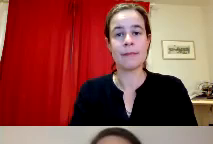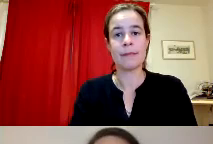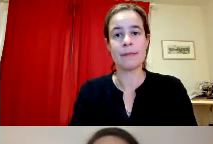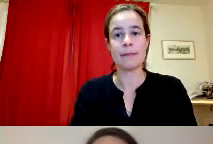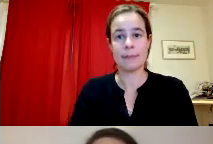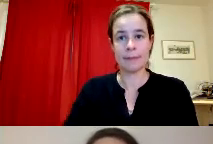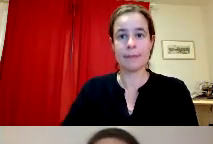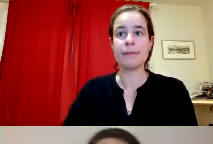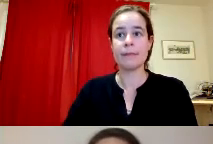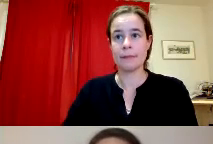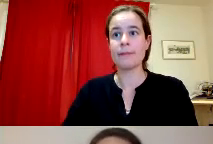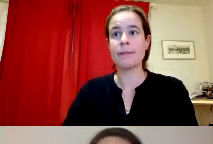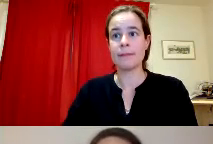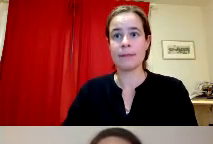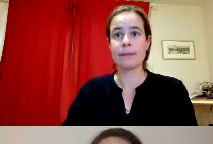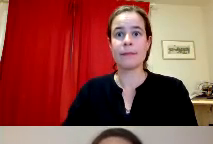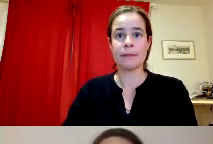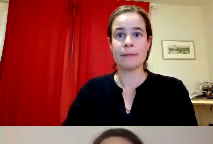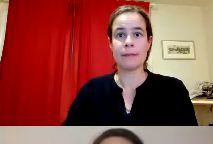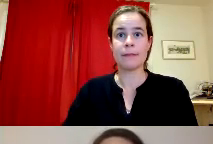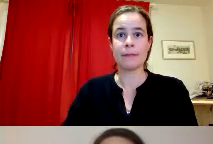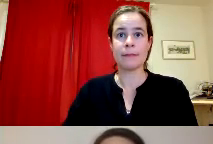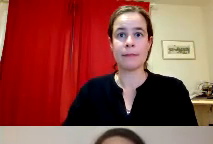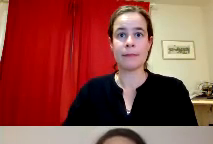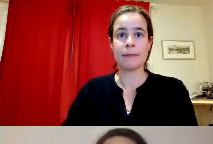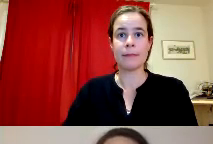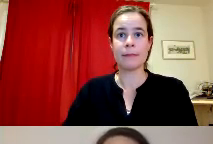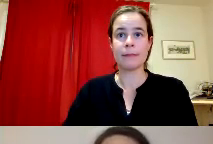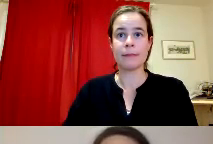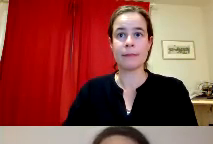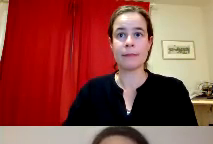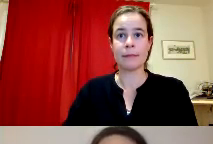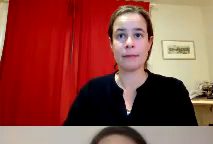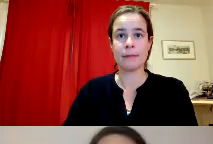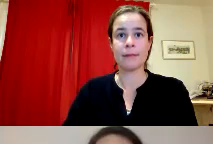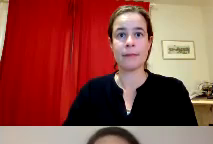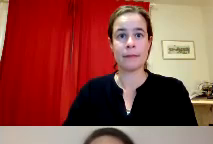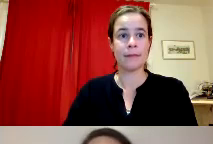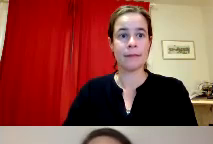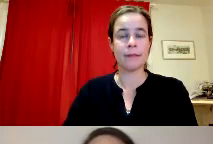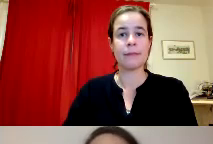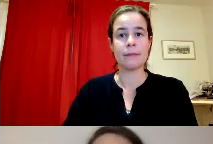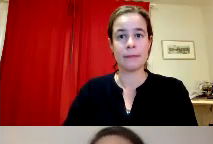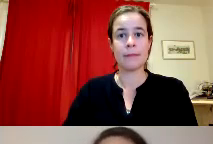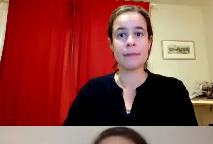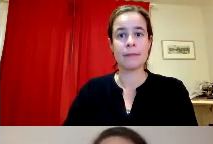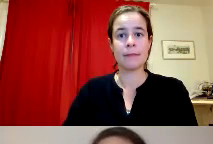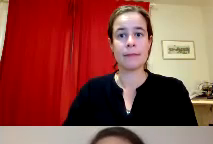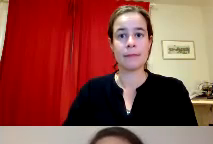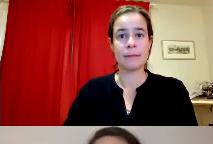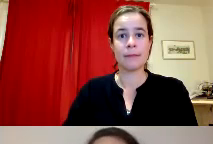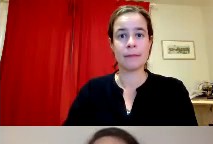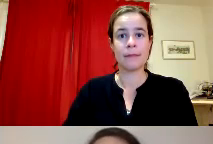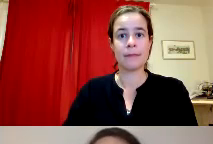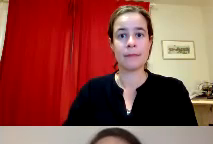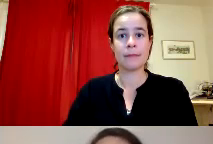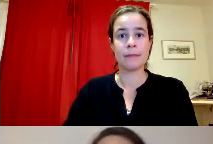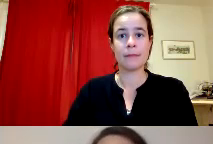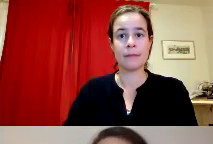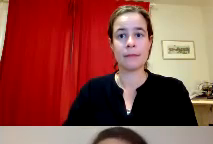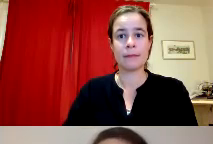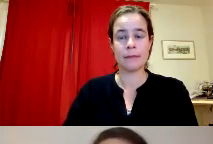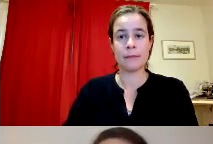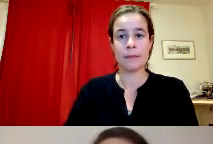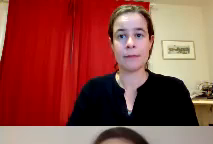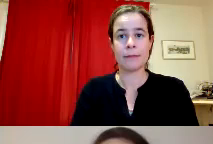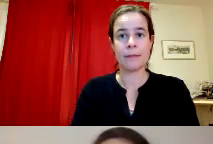more neglected by myself due to the inconvenience of medical appointments and the closure of clinics. So we heard a lot about